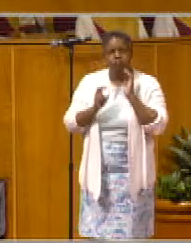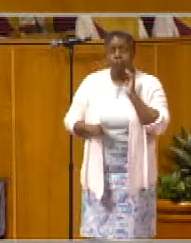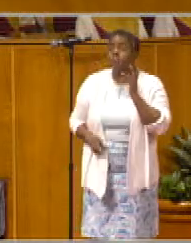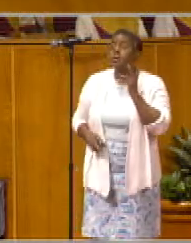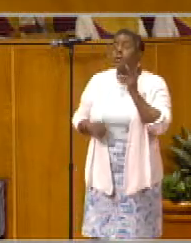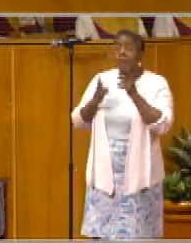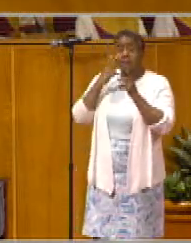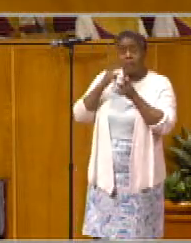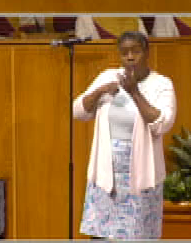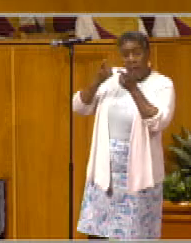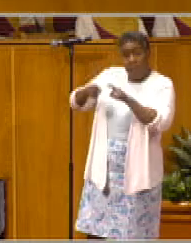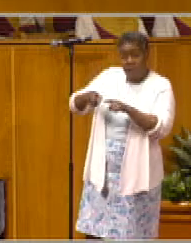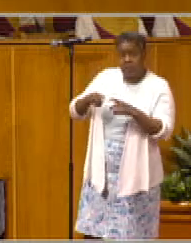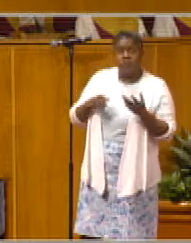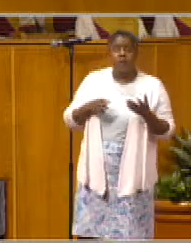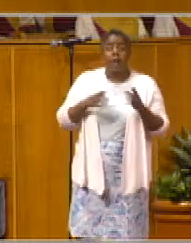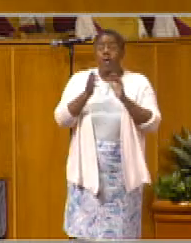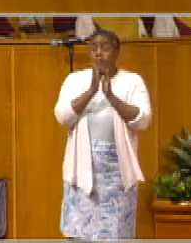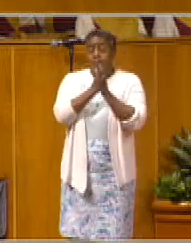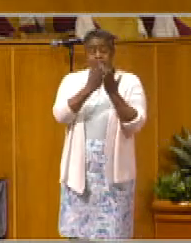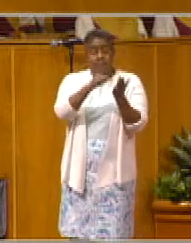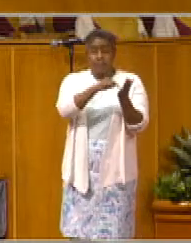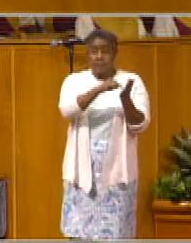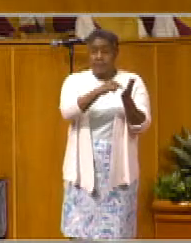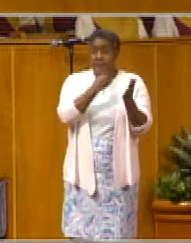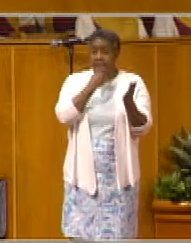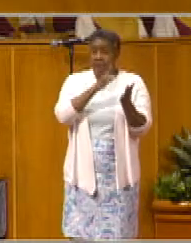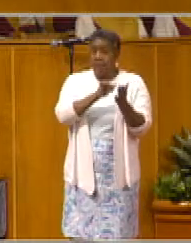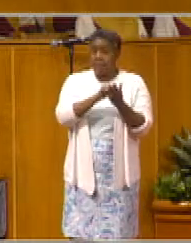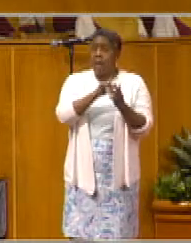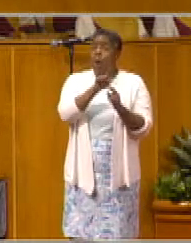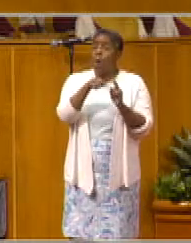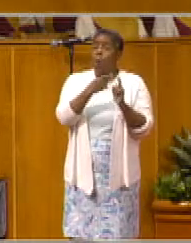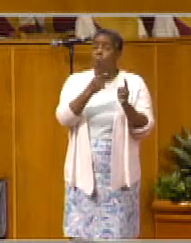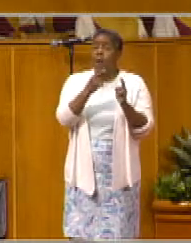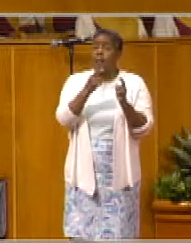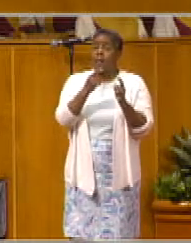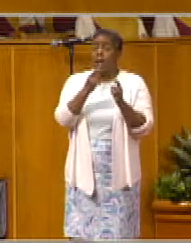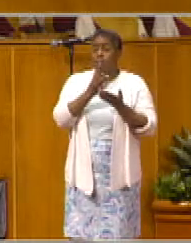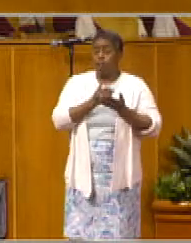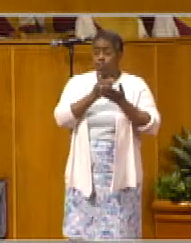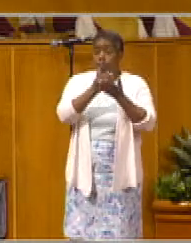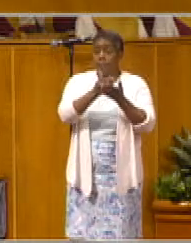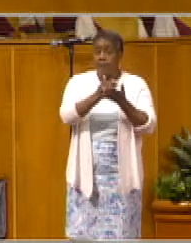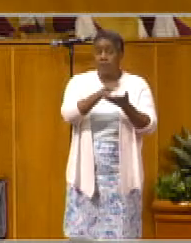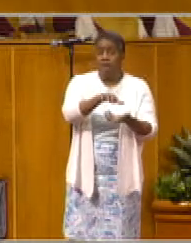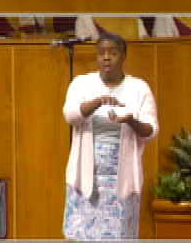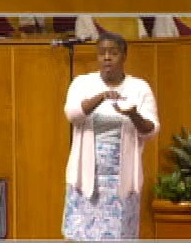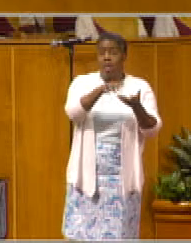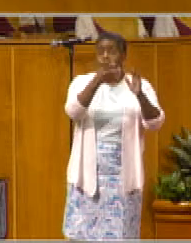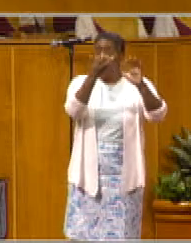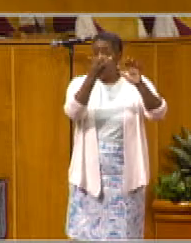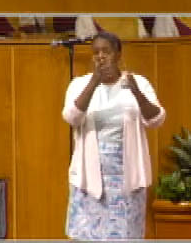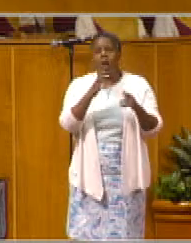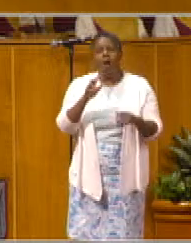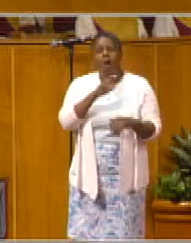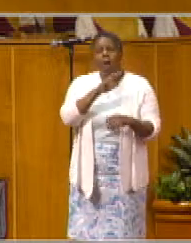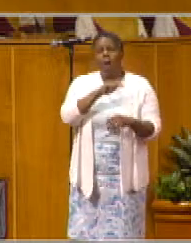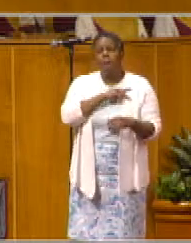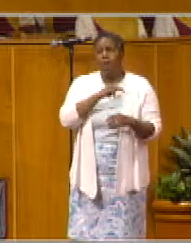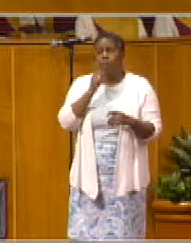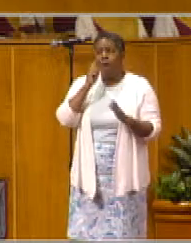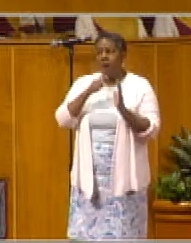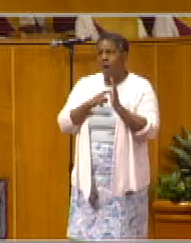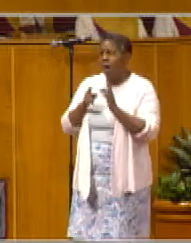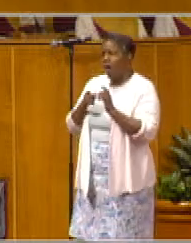Watch what happens, Jenny. You're going to like this. The Bible says that while the ship is falling apart, Paul recognizes the brothers on the